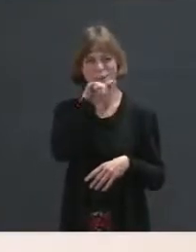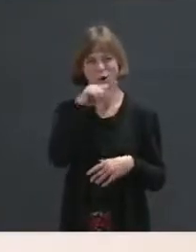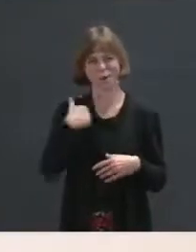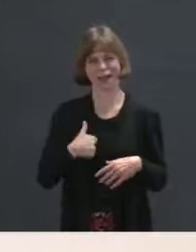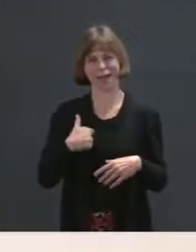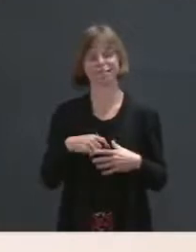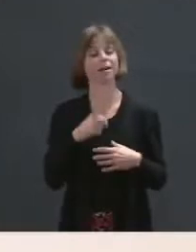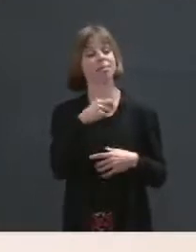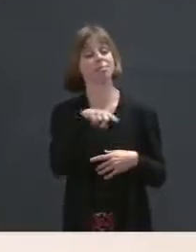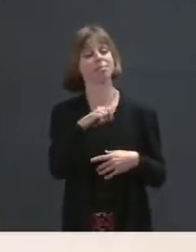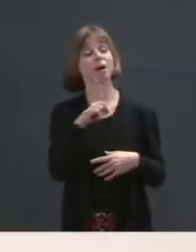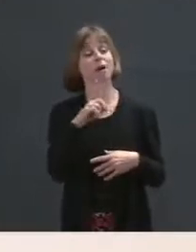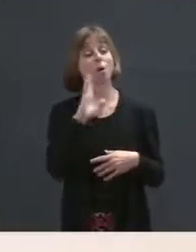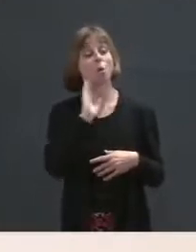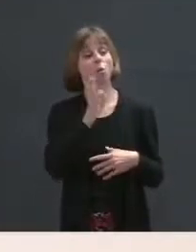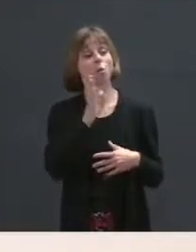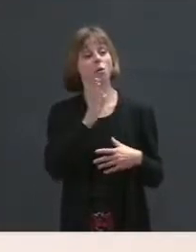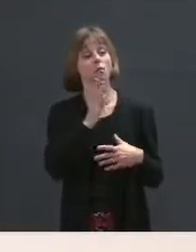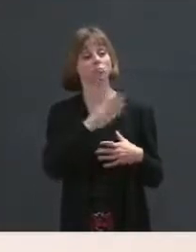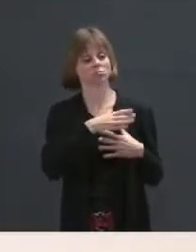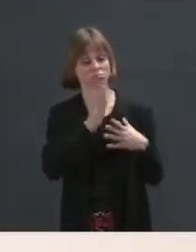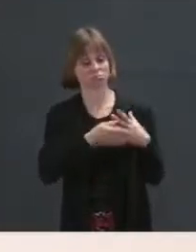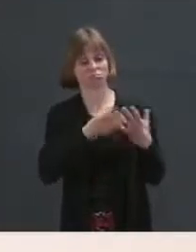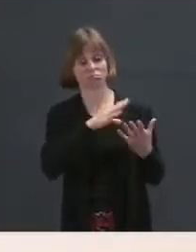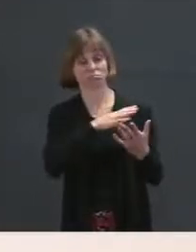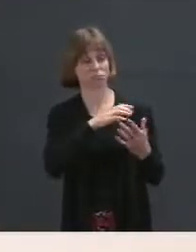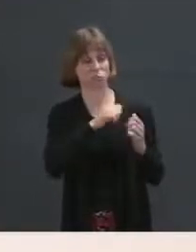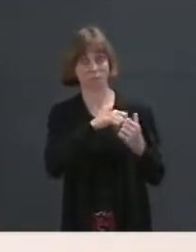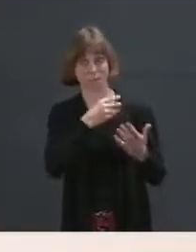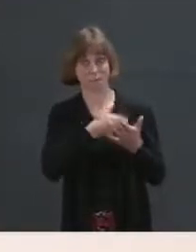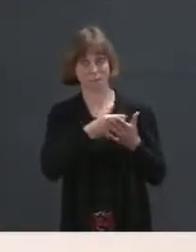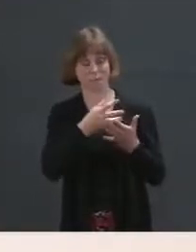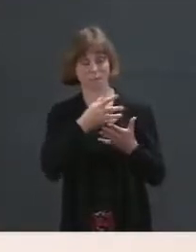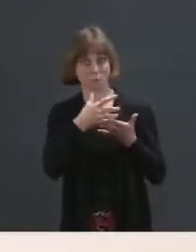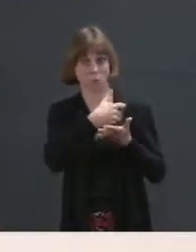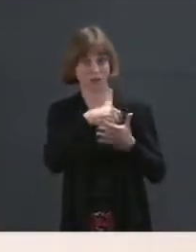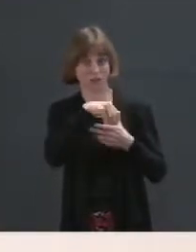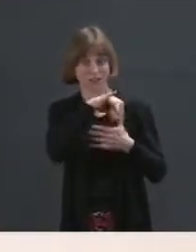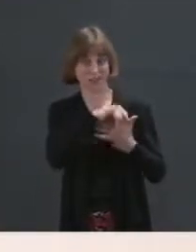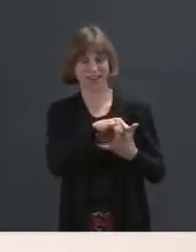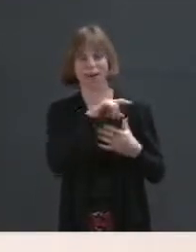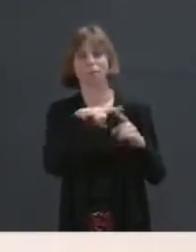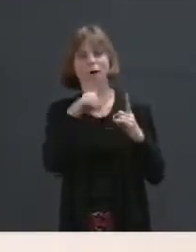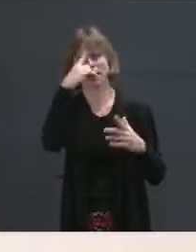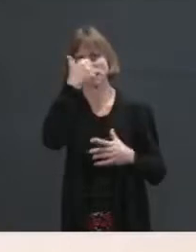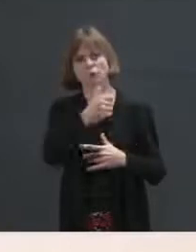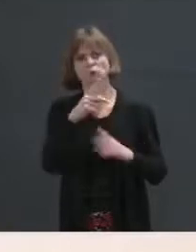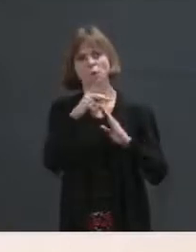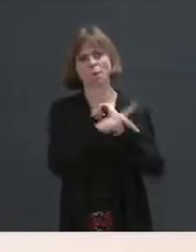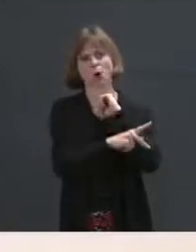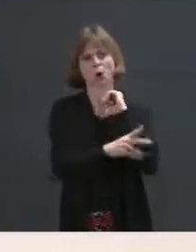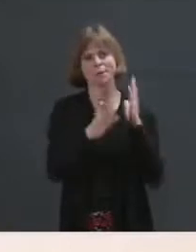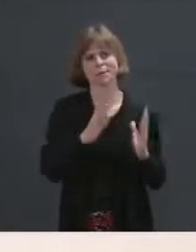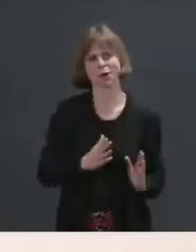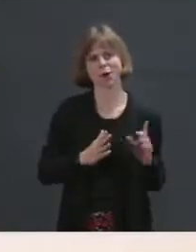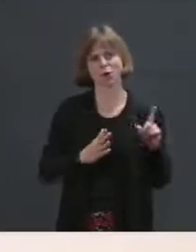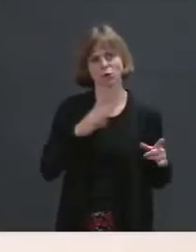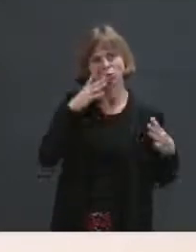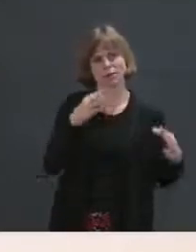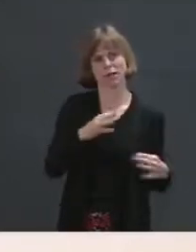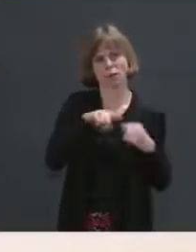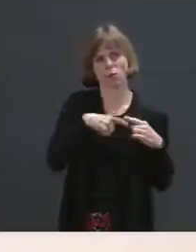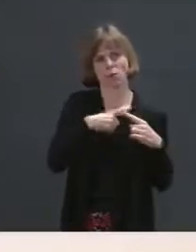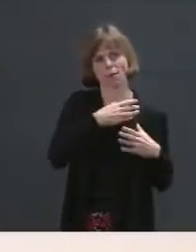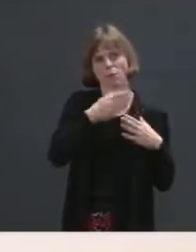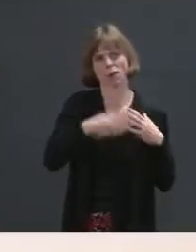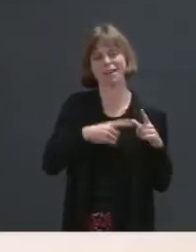that that will conclude with the minimum wage being included in there, but that is up to the parliamentarian for that process to conclude. And then senators will have to debate what a final package